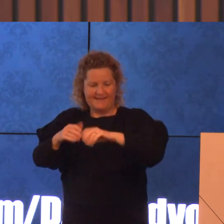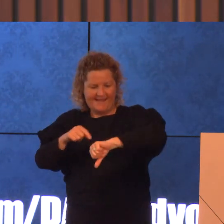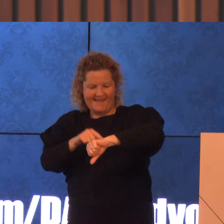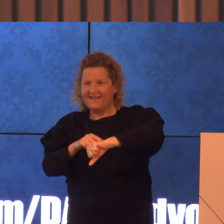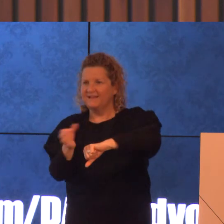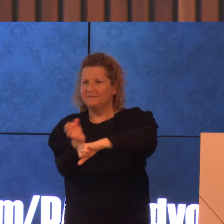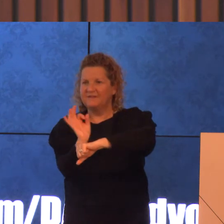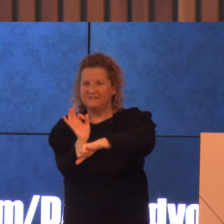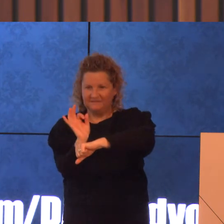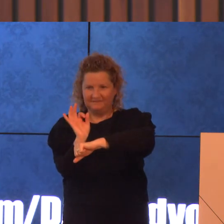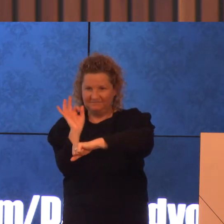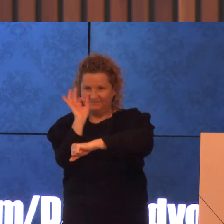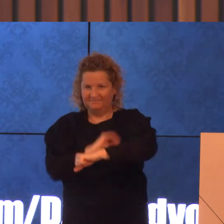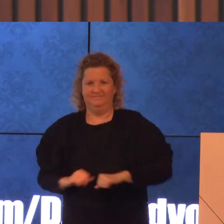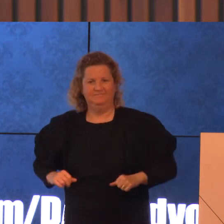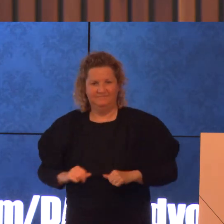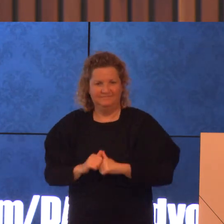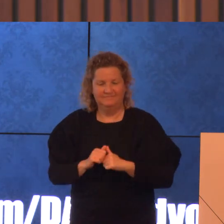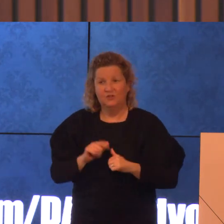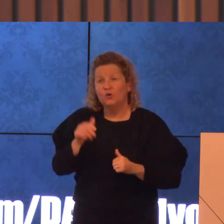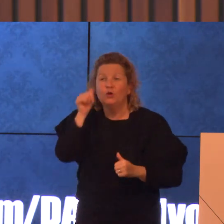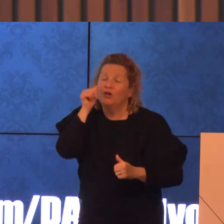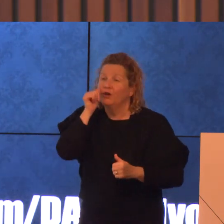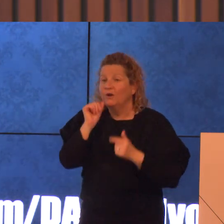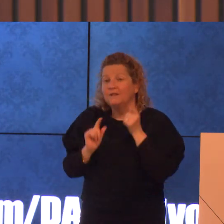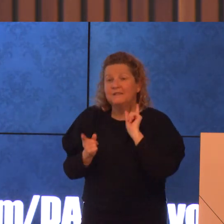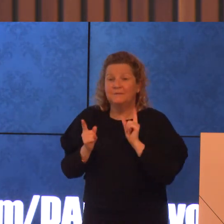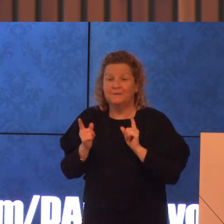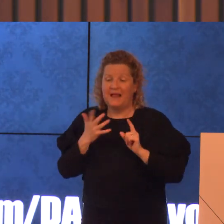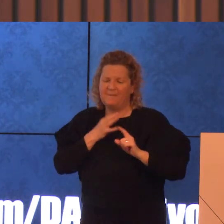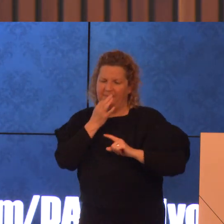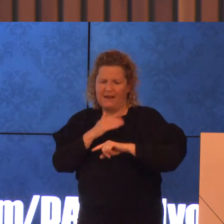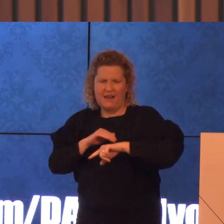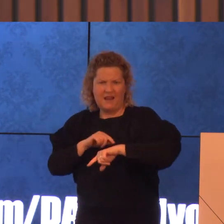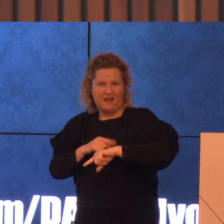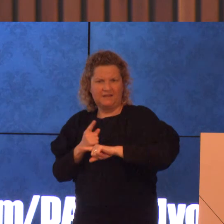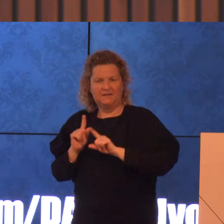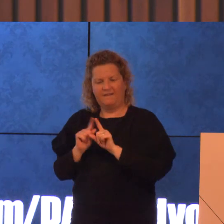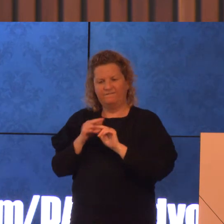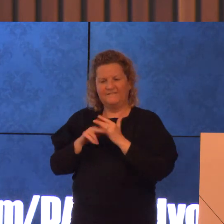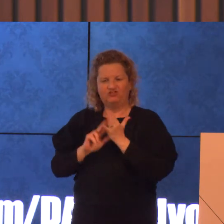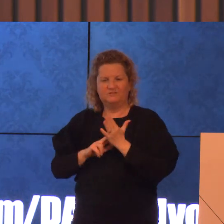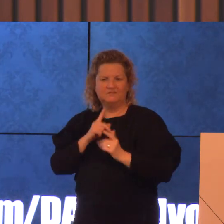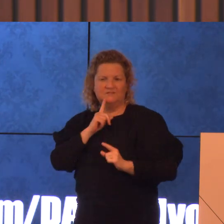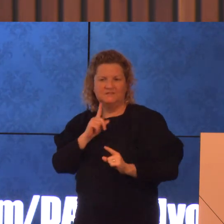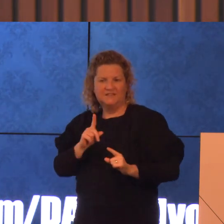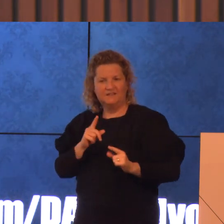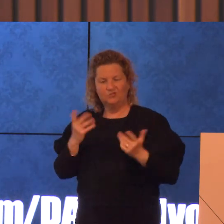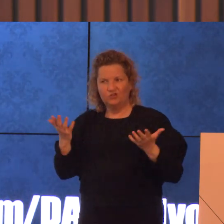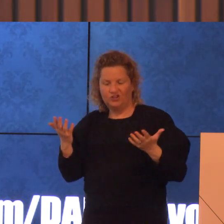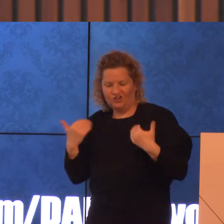time. You know, I like to be sometimes fashionably late, make an entrance. You know, the stereotype has to